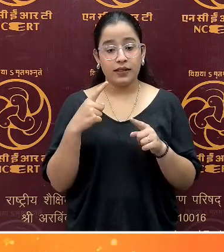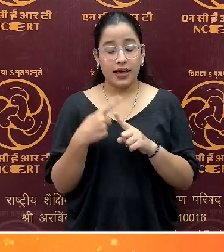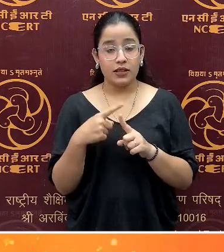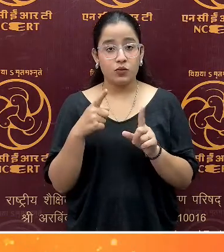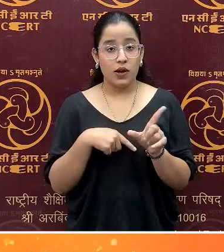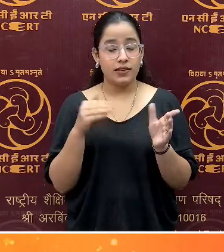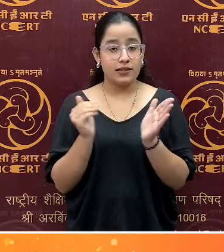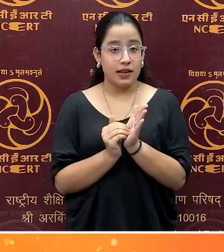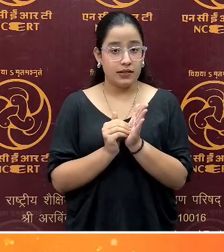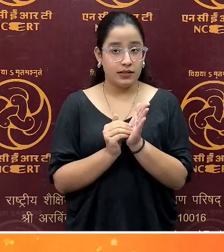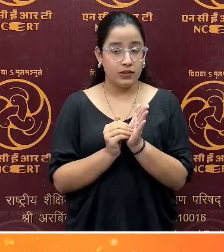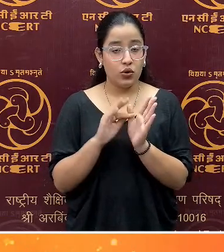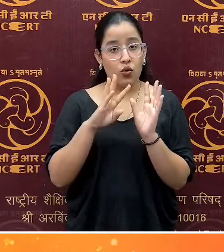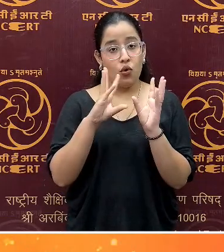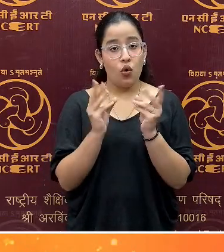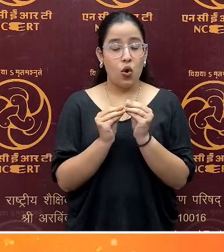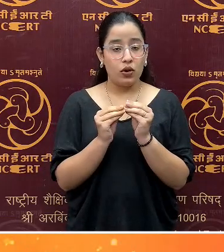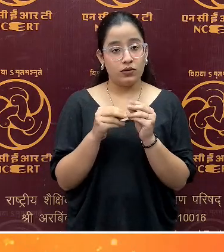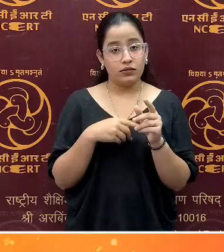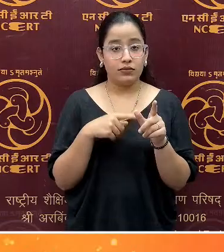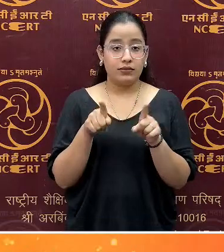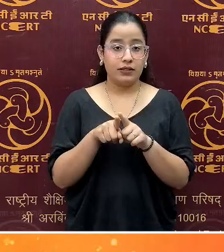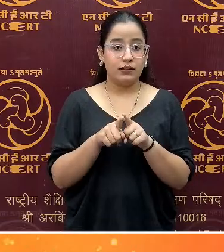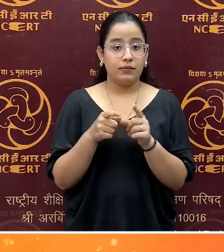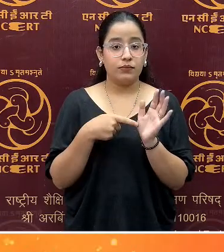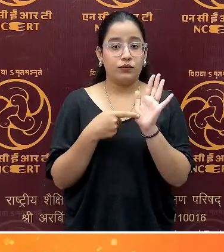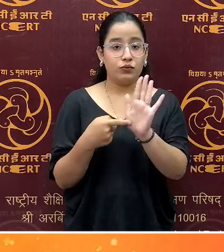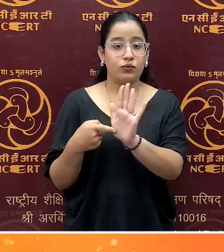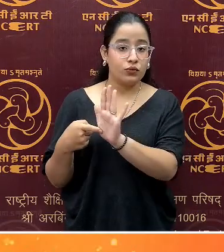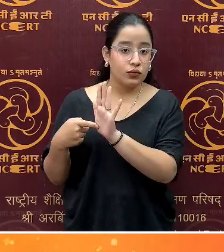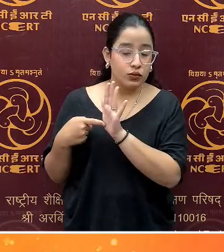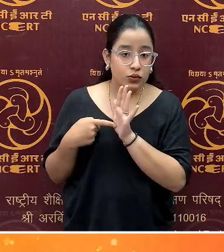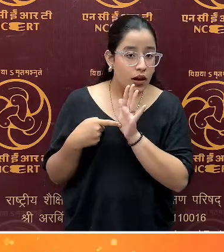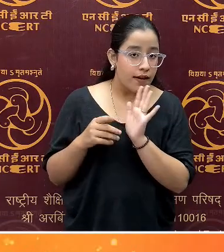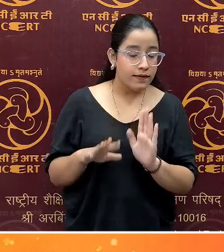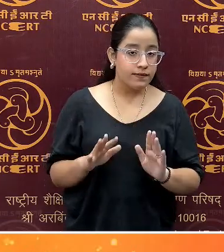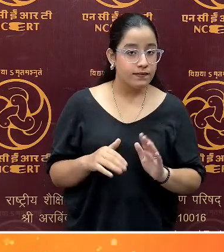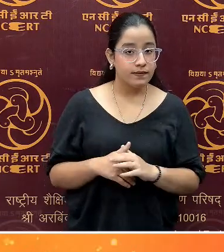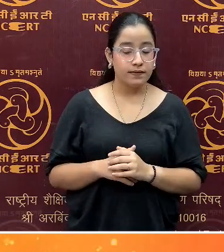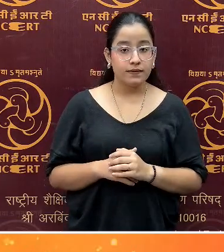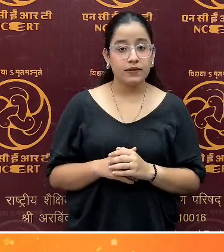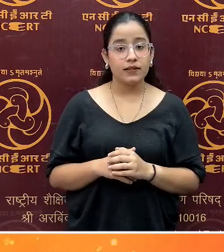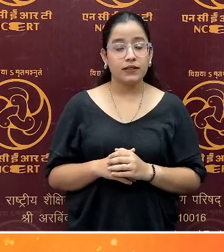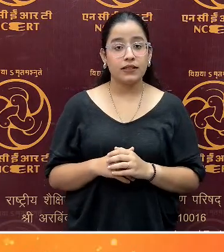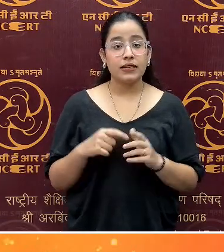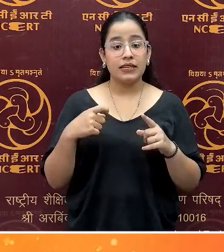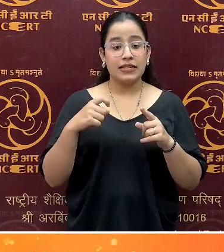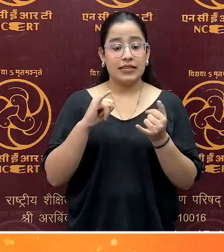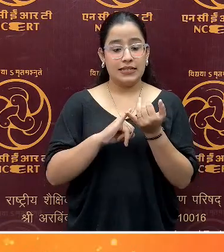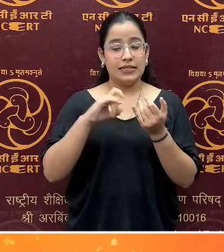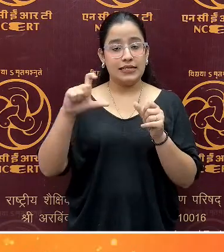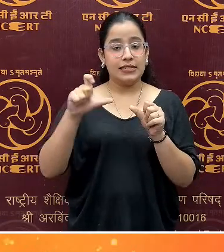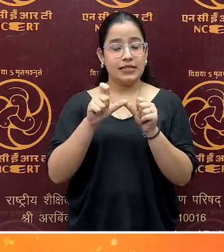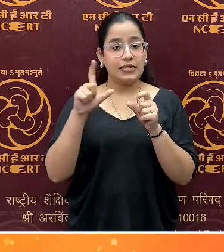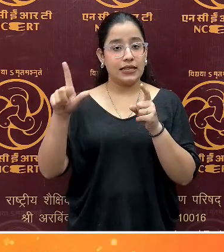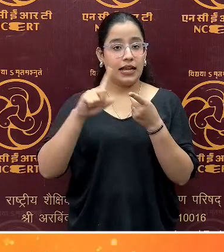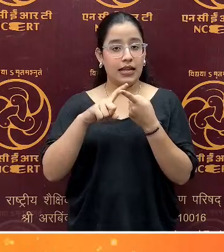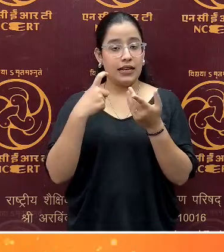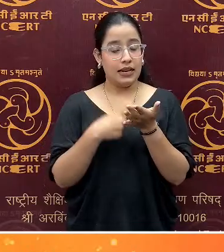what are they? They are all scalar multiples. See, it's multiplied to vector. So they are known as scalar